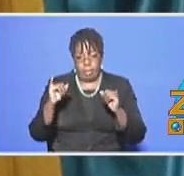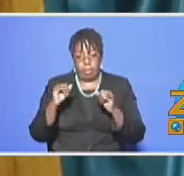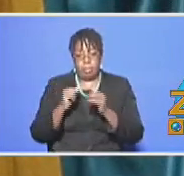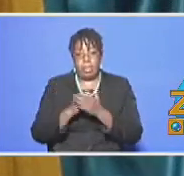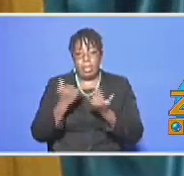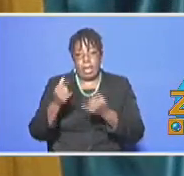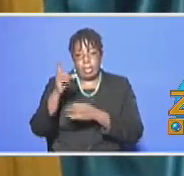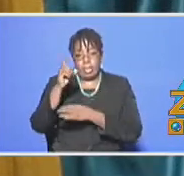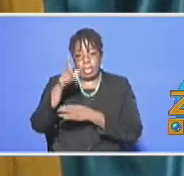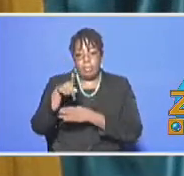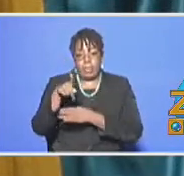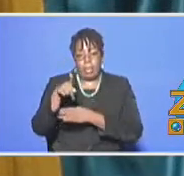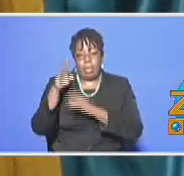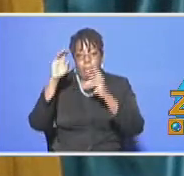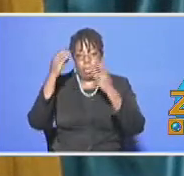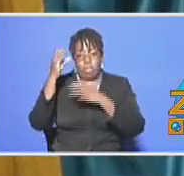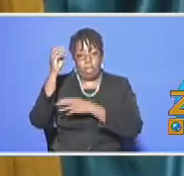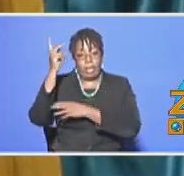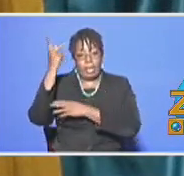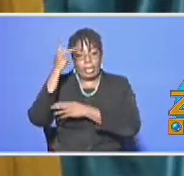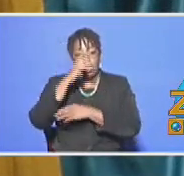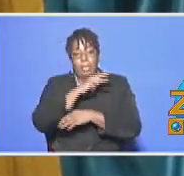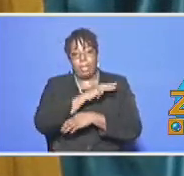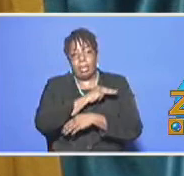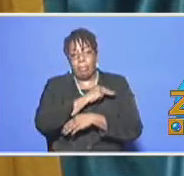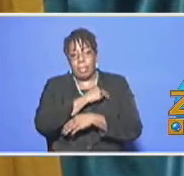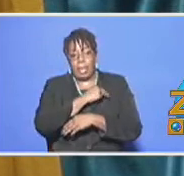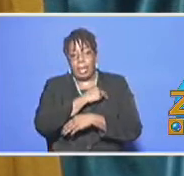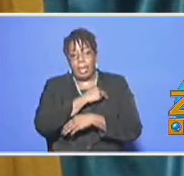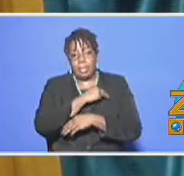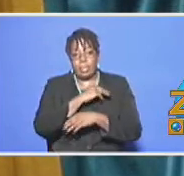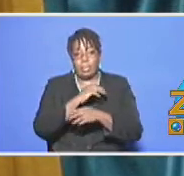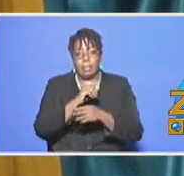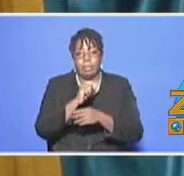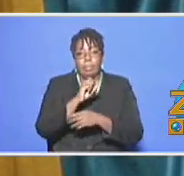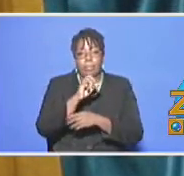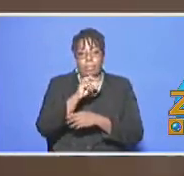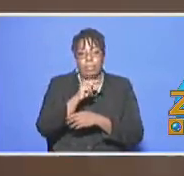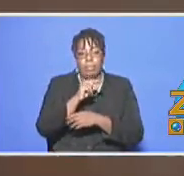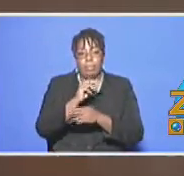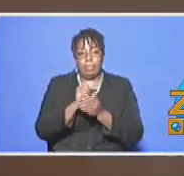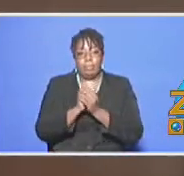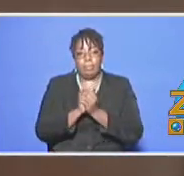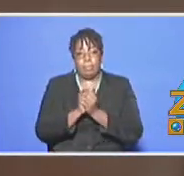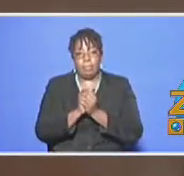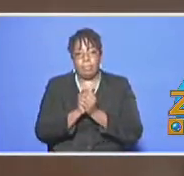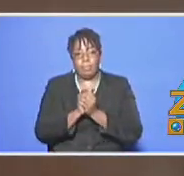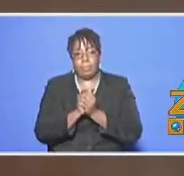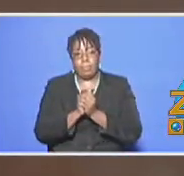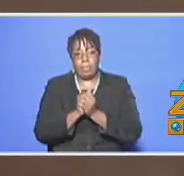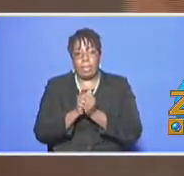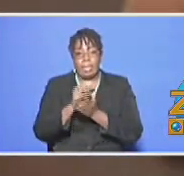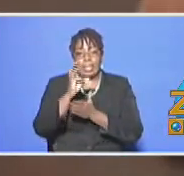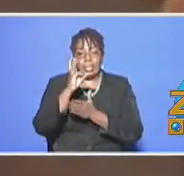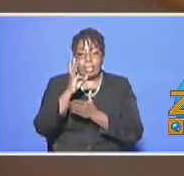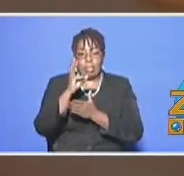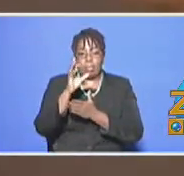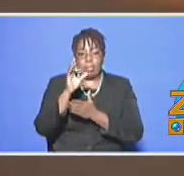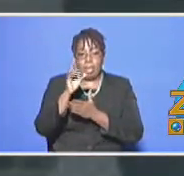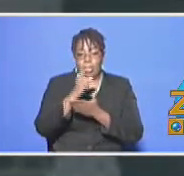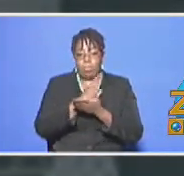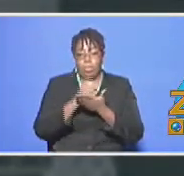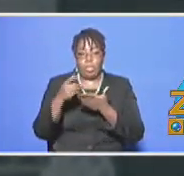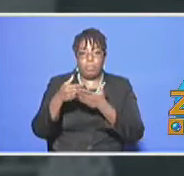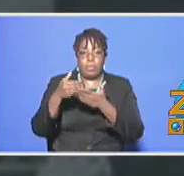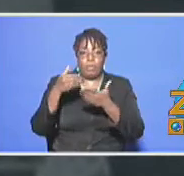of Police Keith Mason. Charles Fisher reports. 6 or 8 weeks